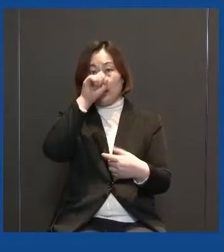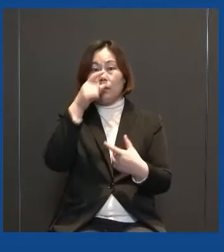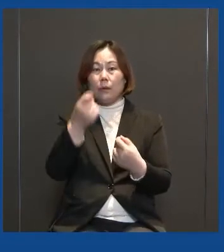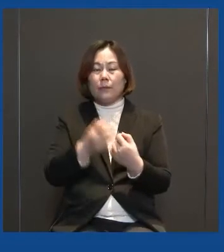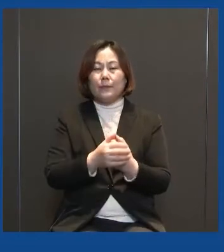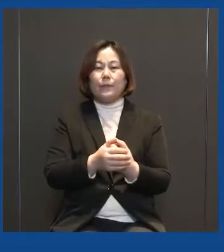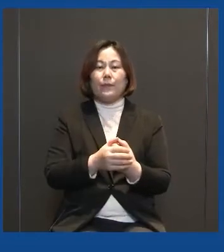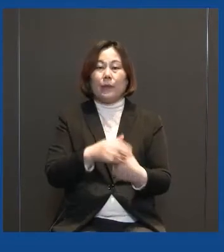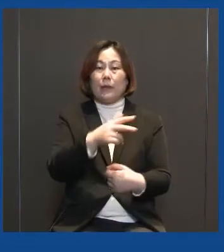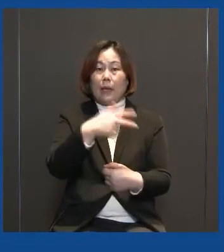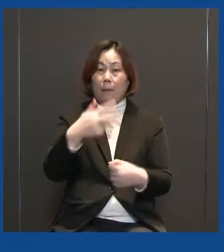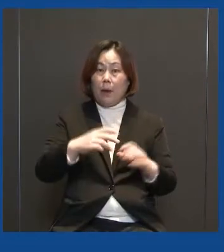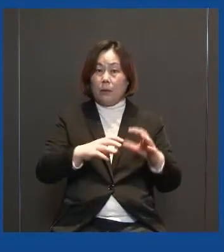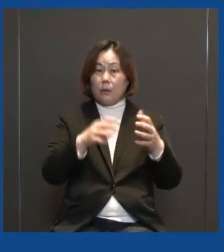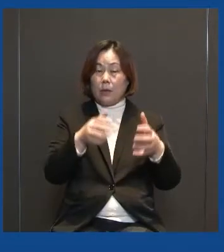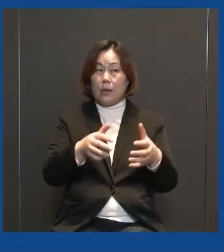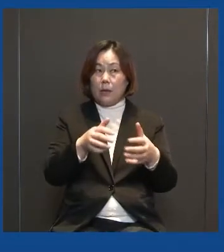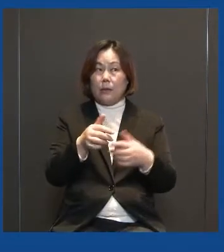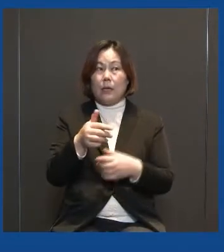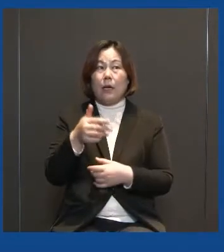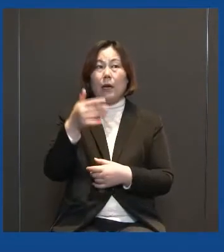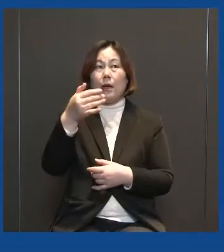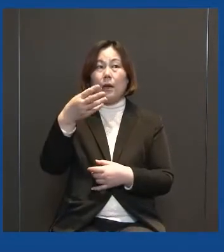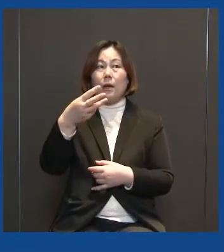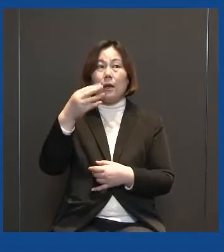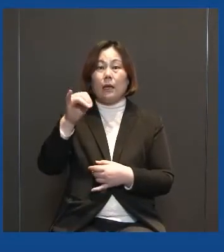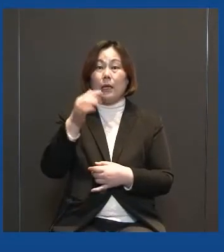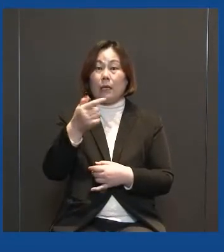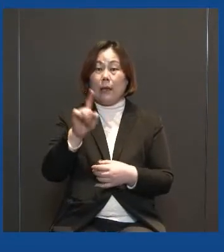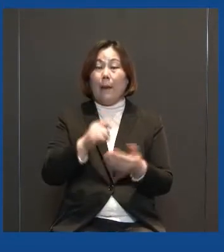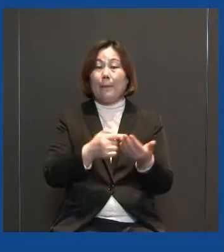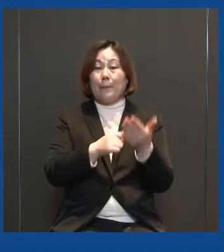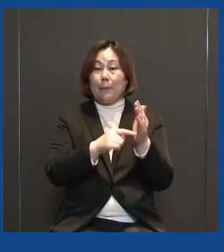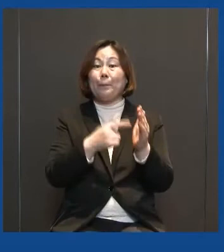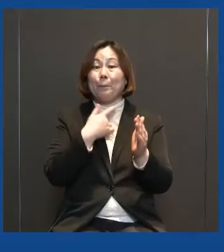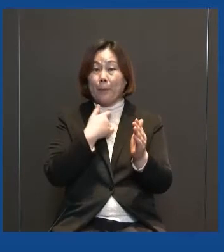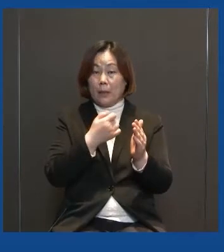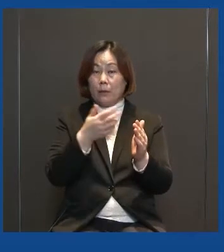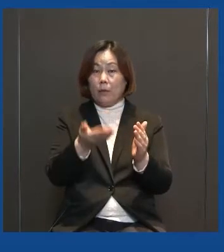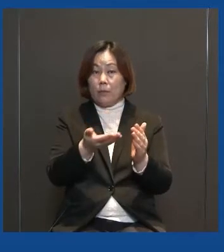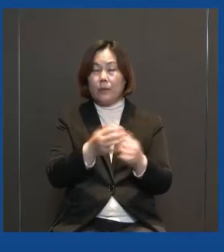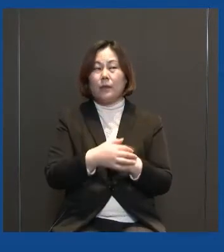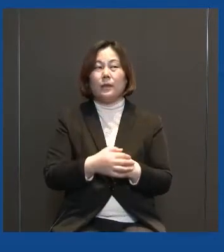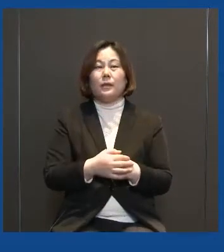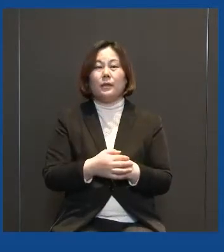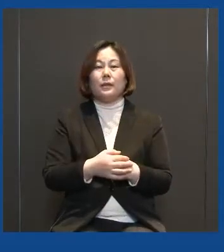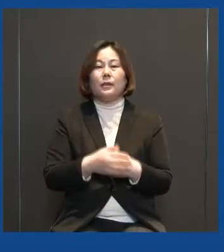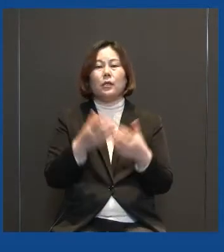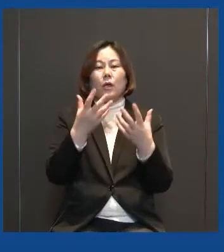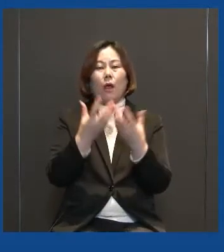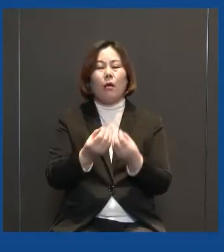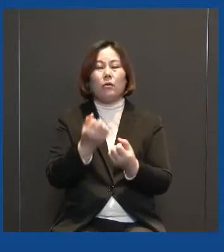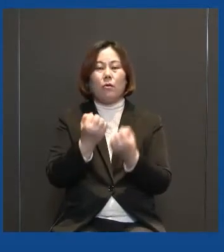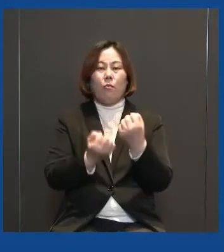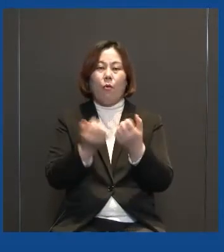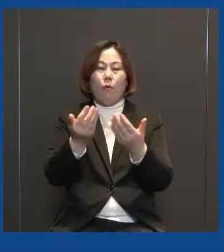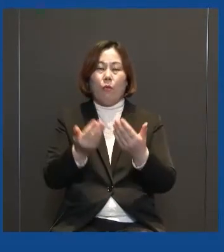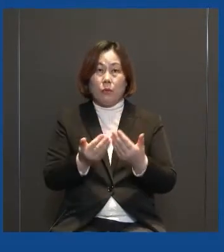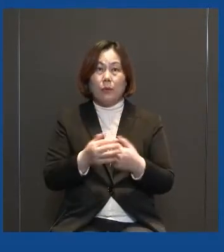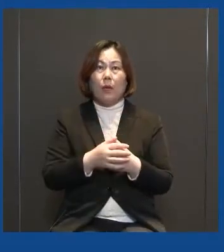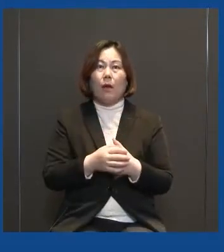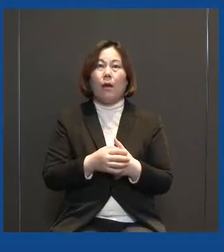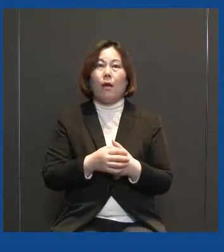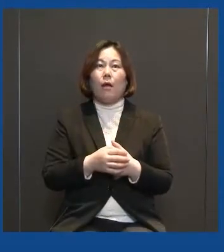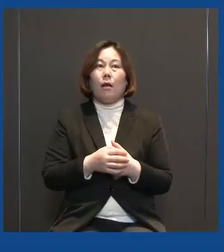very much. And Counsellor Nena MONRAD BOEL from Denmark shared with us